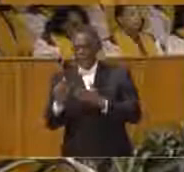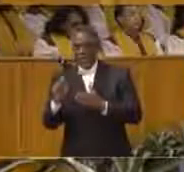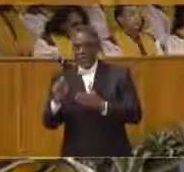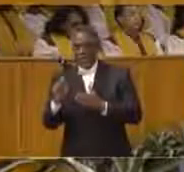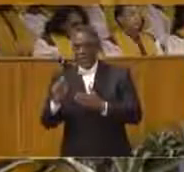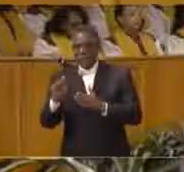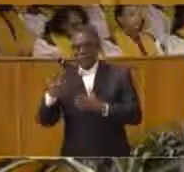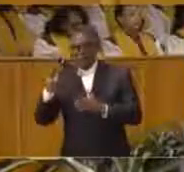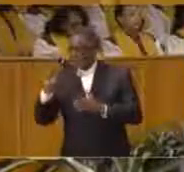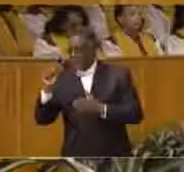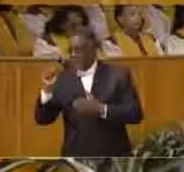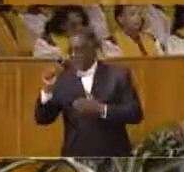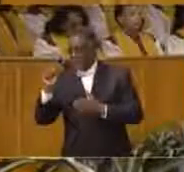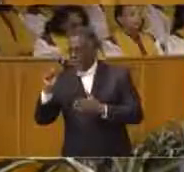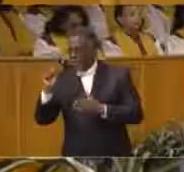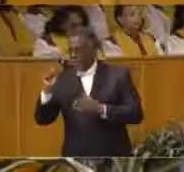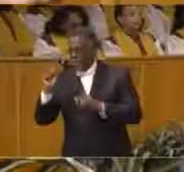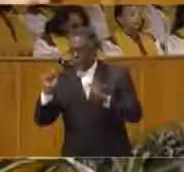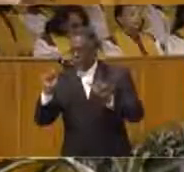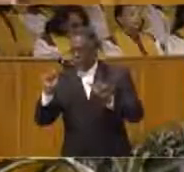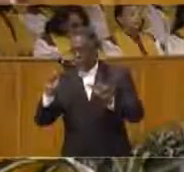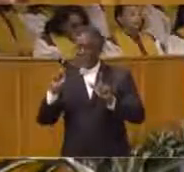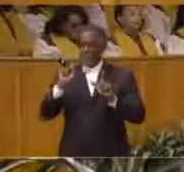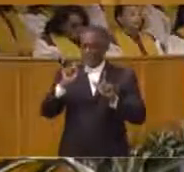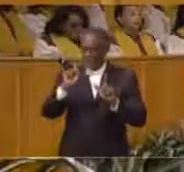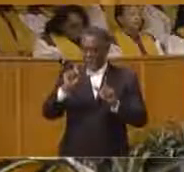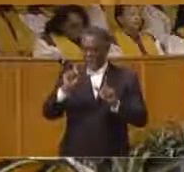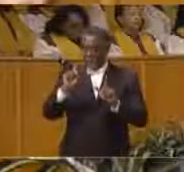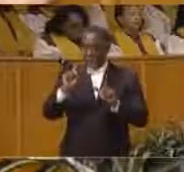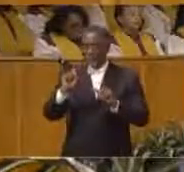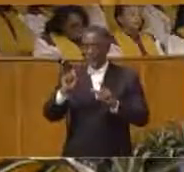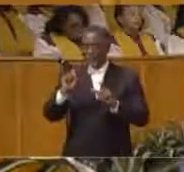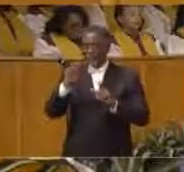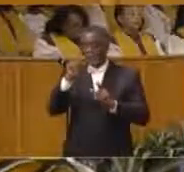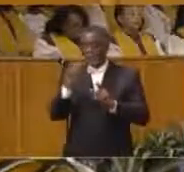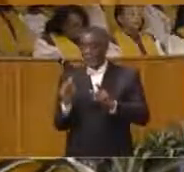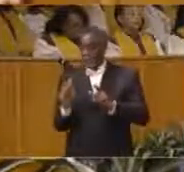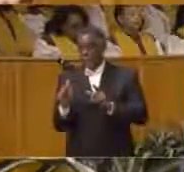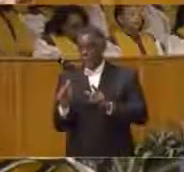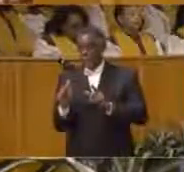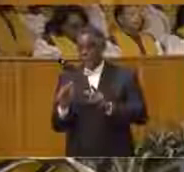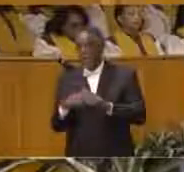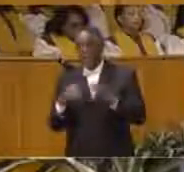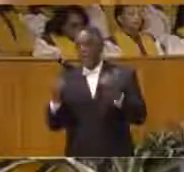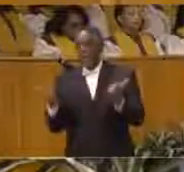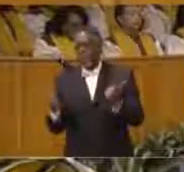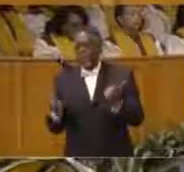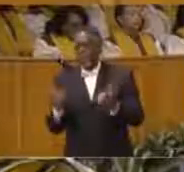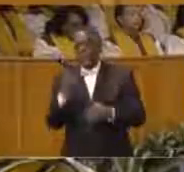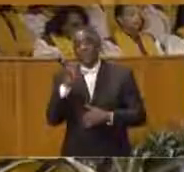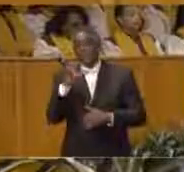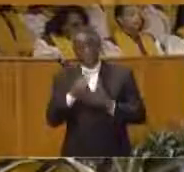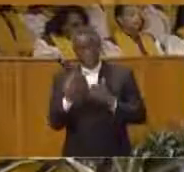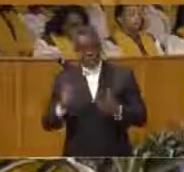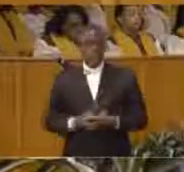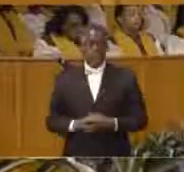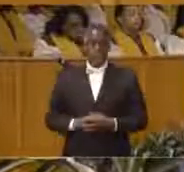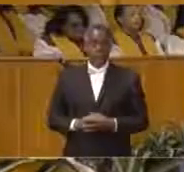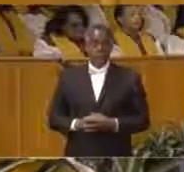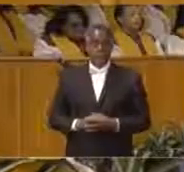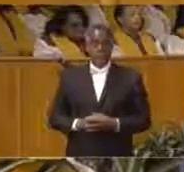$750, move the decimal one place to the left, and the tithe that belongs to God is